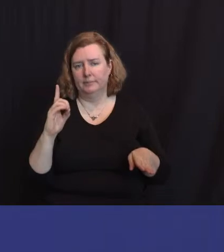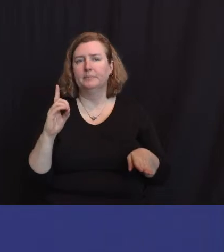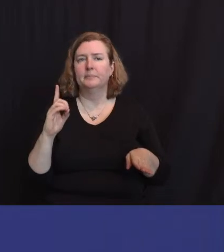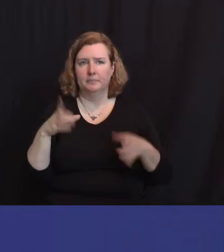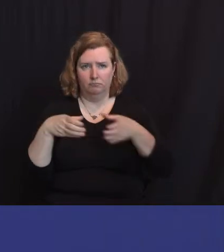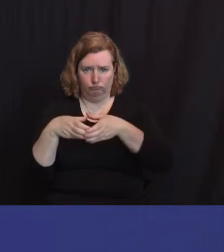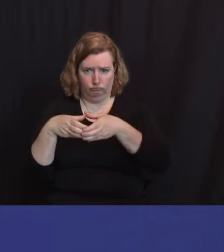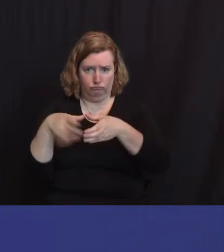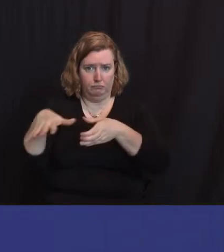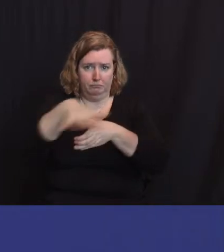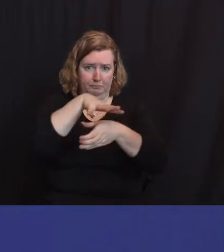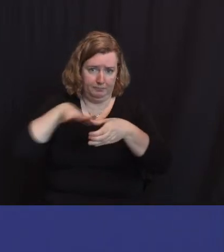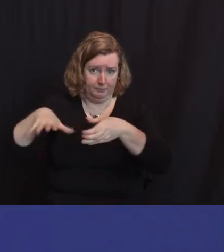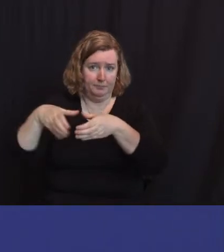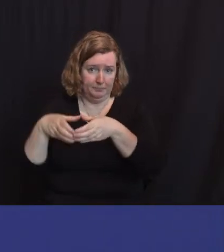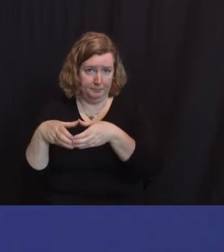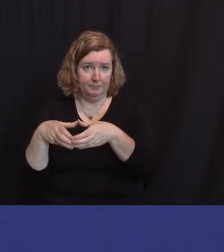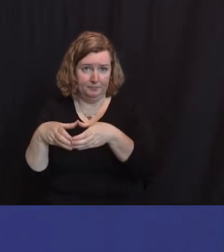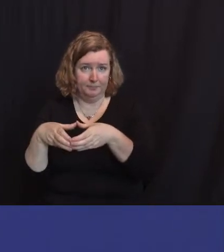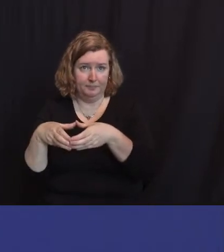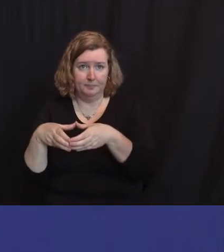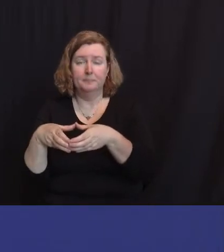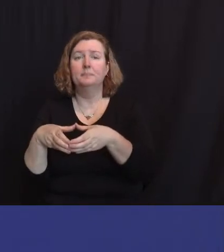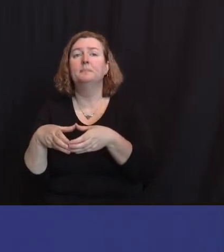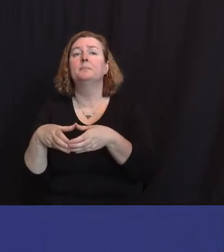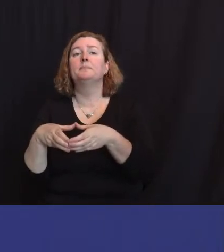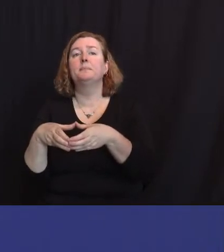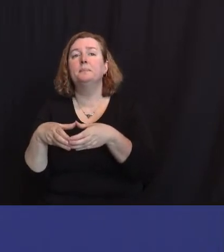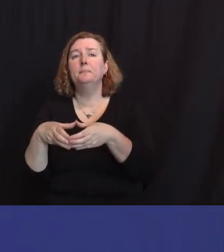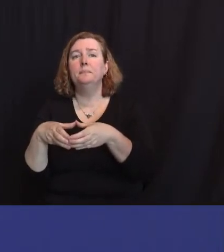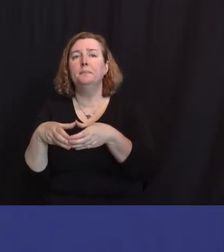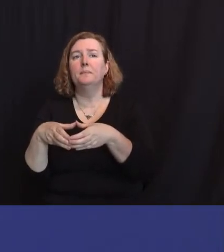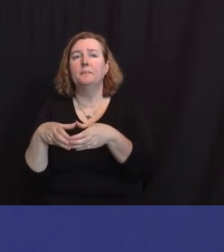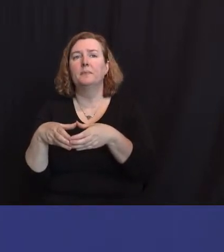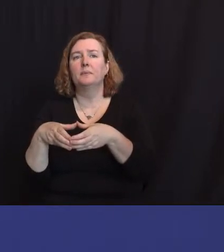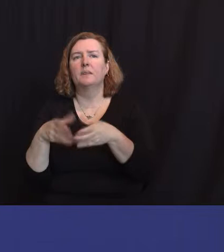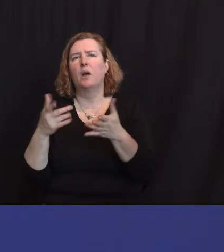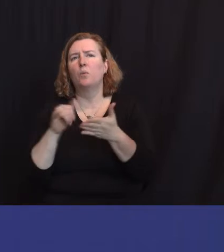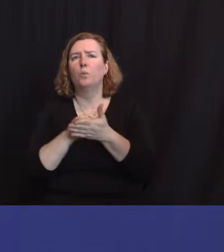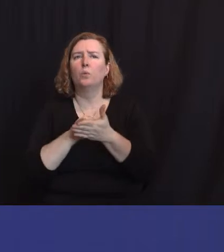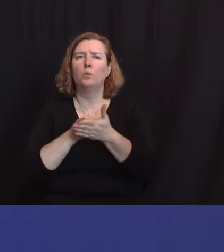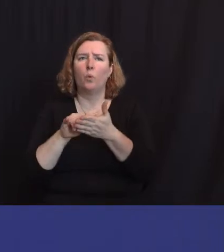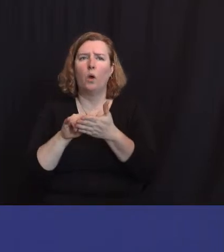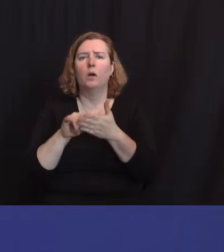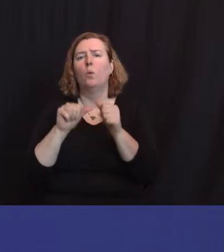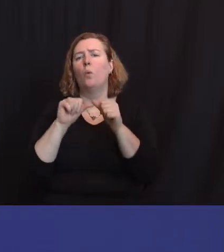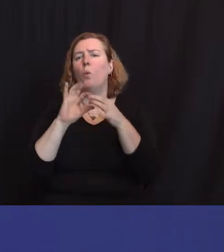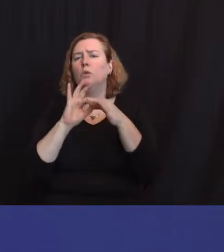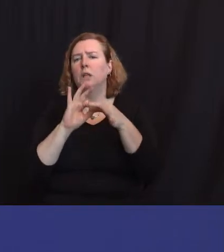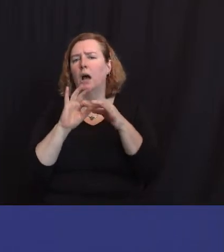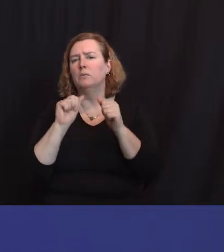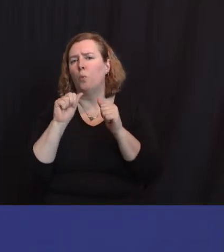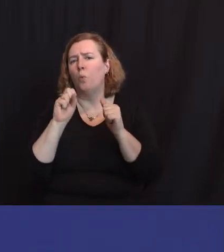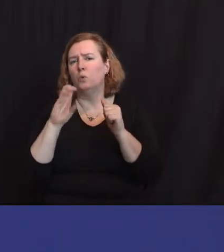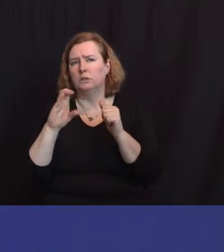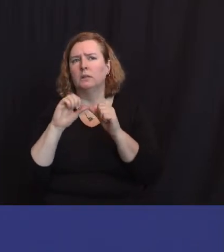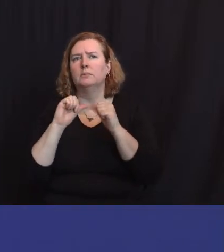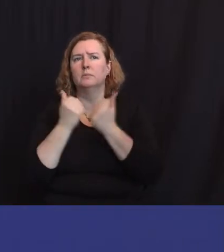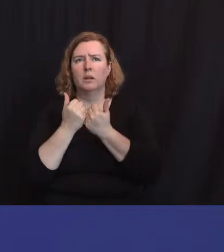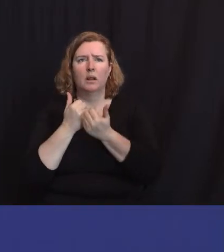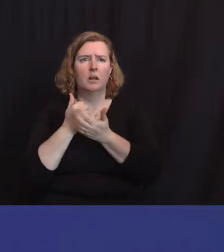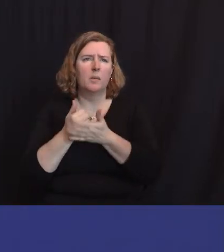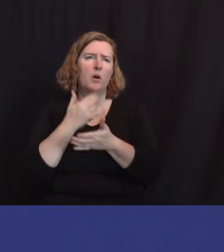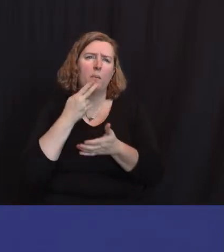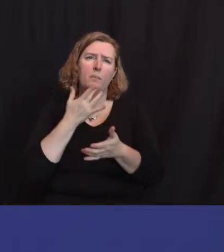Association. I encourage them to change their name to New York, New Jersey Shipping Association, as 89% of the port traffic is in New Jersey, but we'll leave that for another